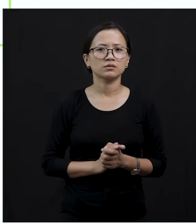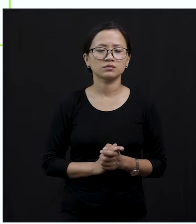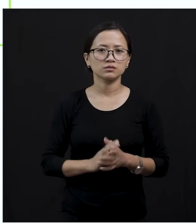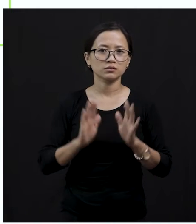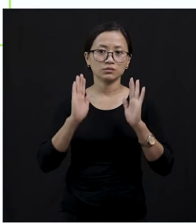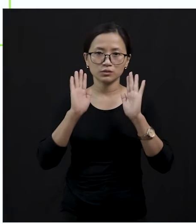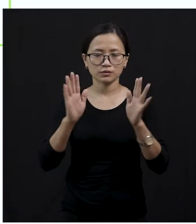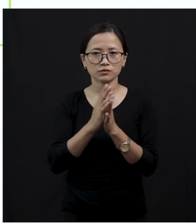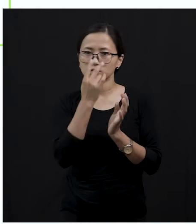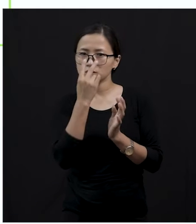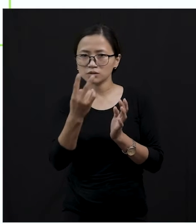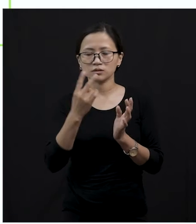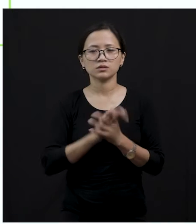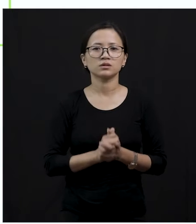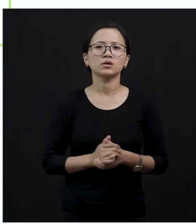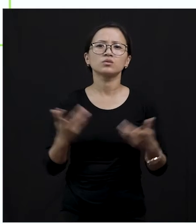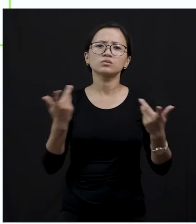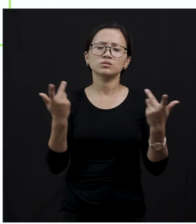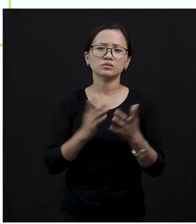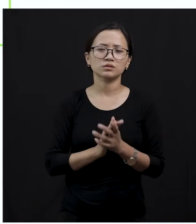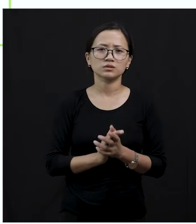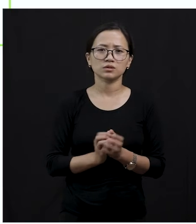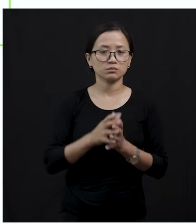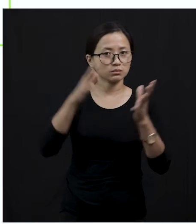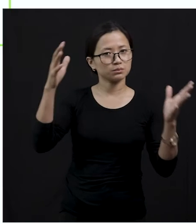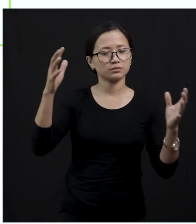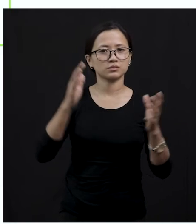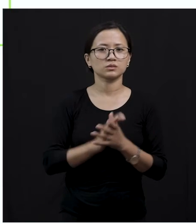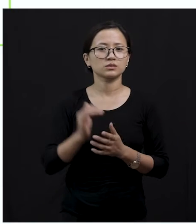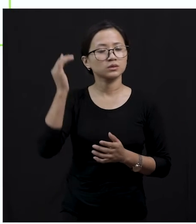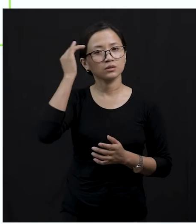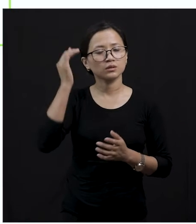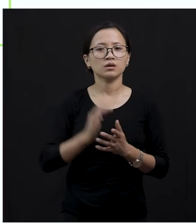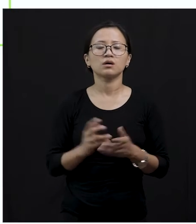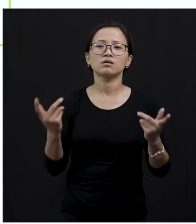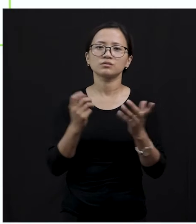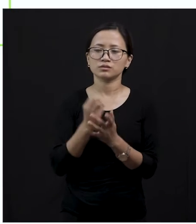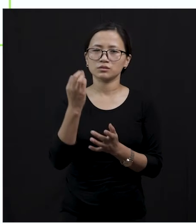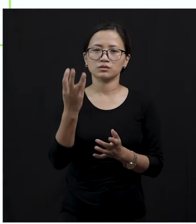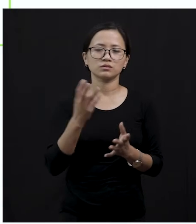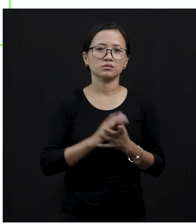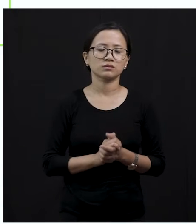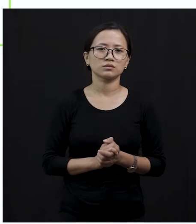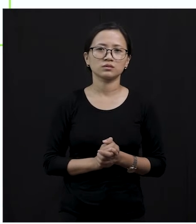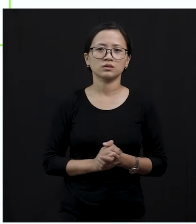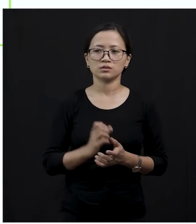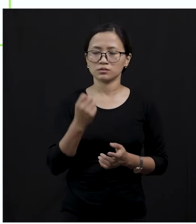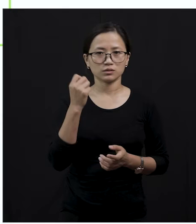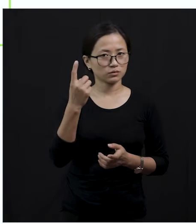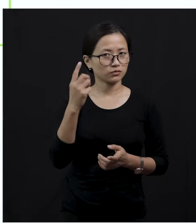we have to check which one is bigger. To check that, we have to know how to count. So let's start counting from